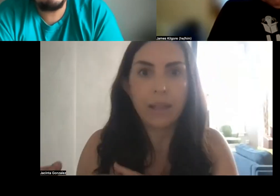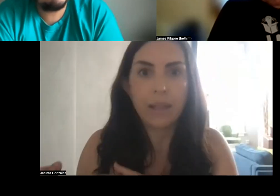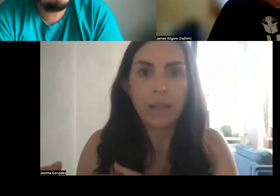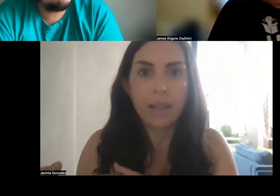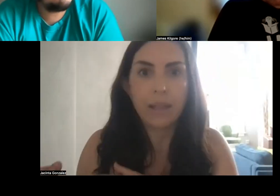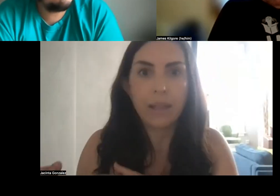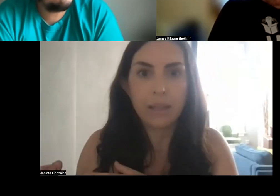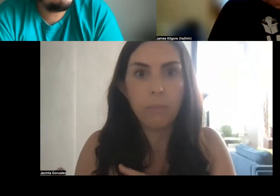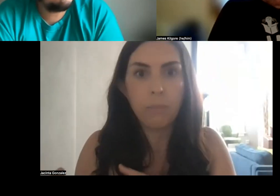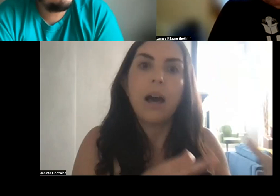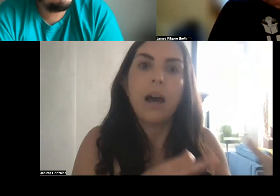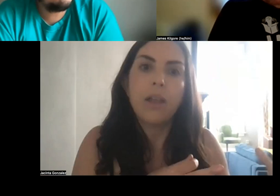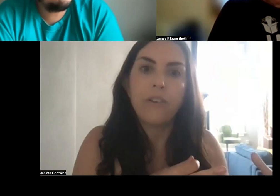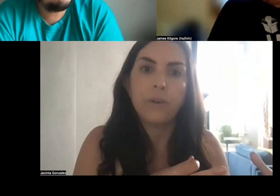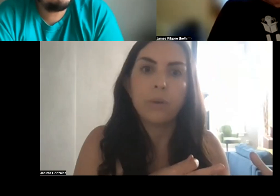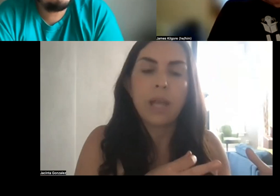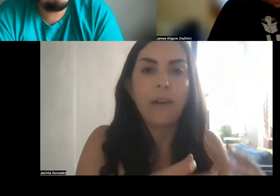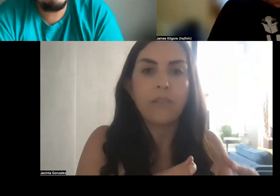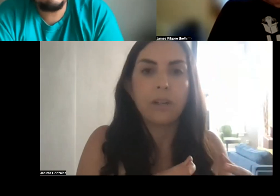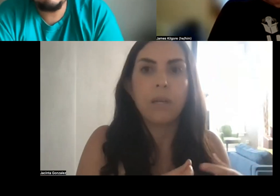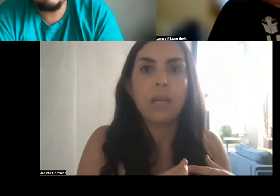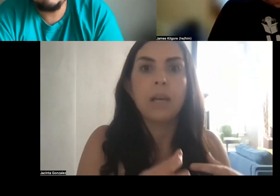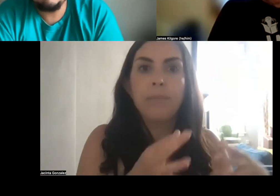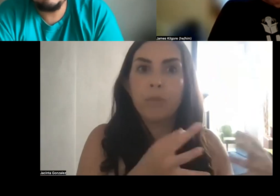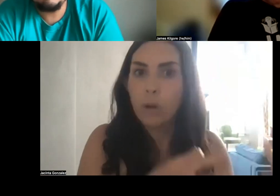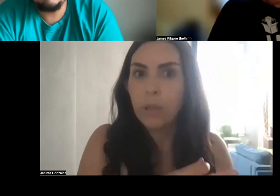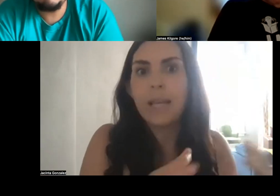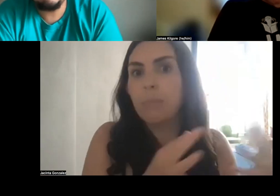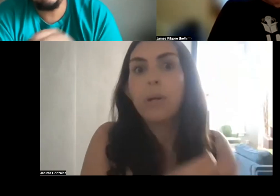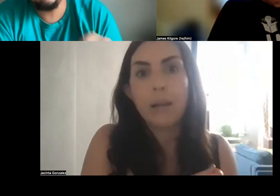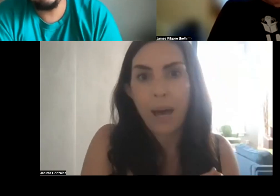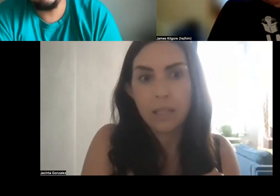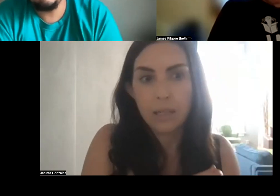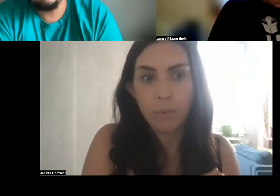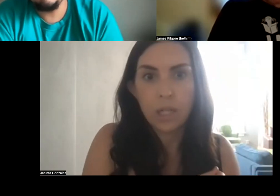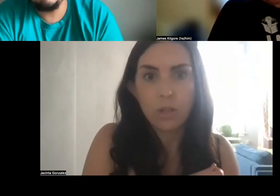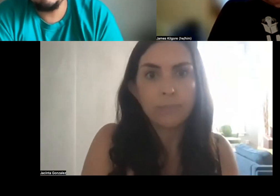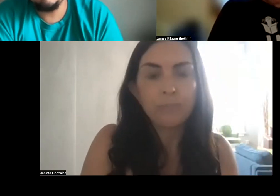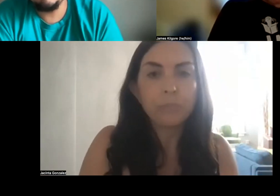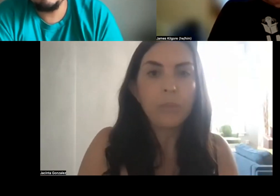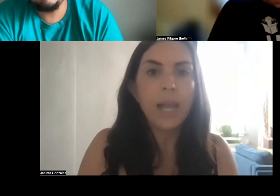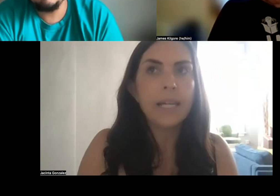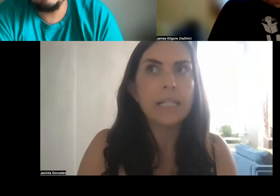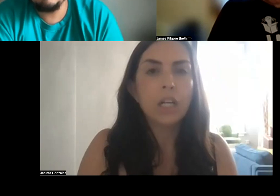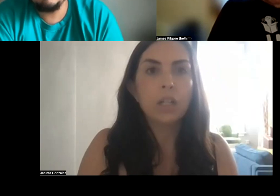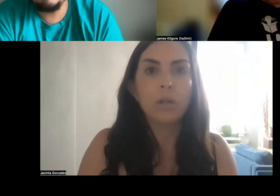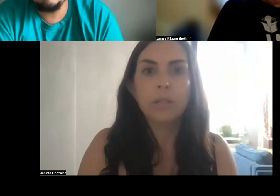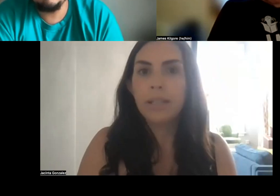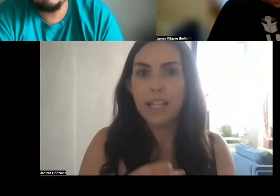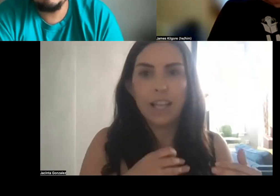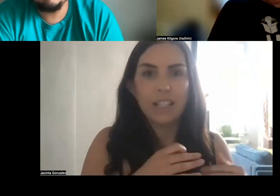folks a path to citizenship, that means other folks have to be criminalized and put on a path to deportation. And, you